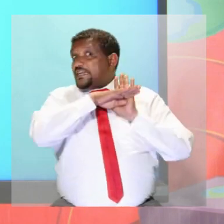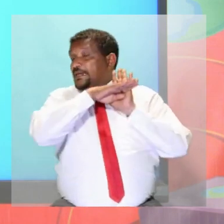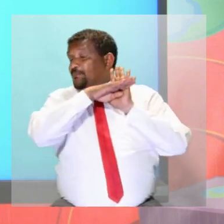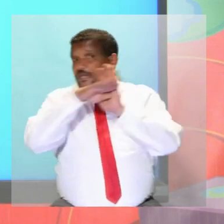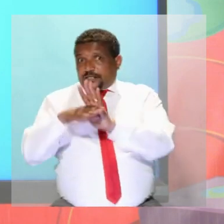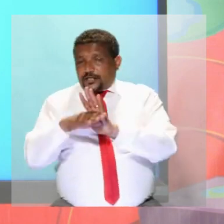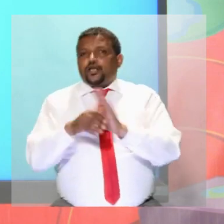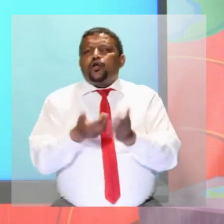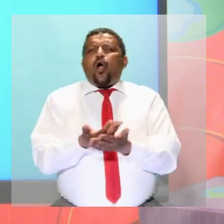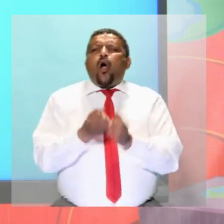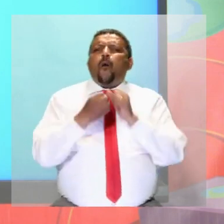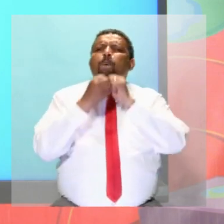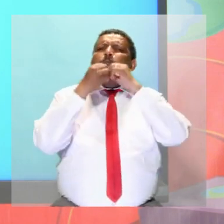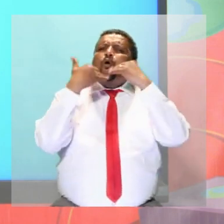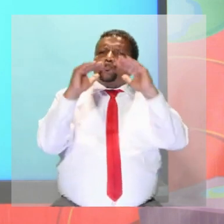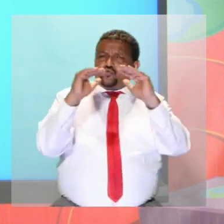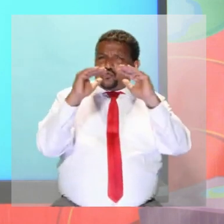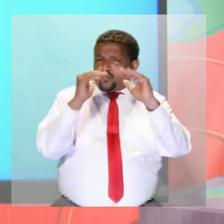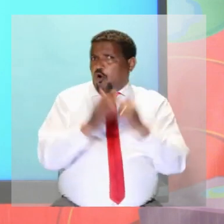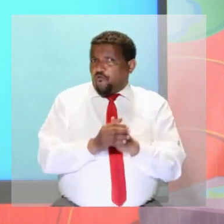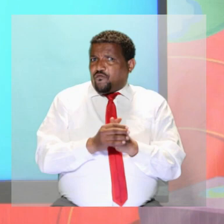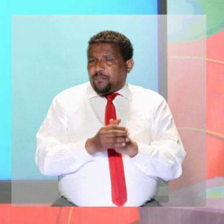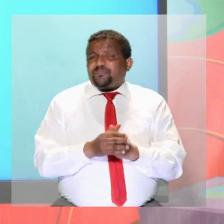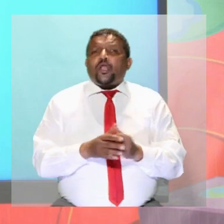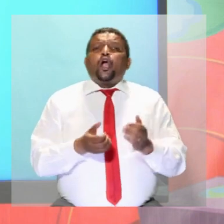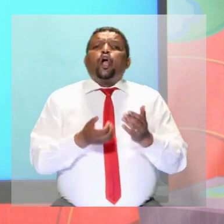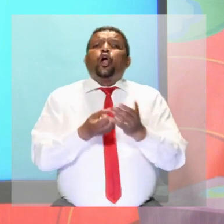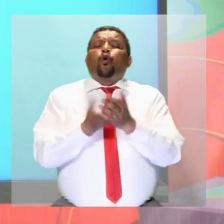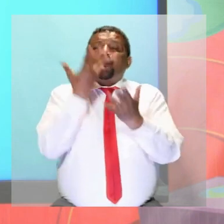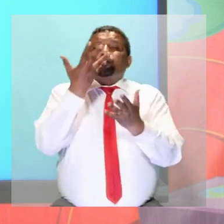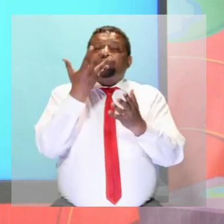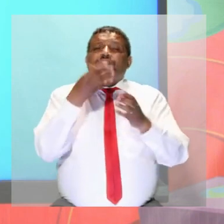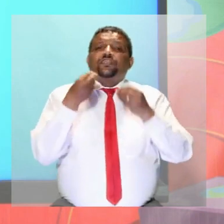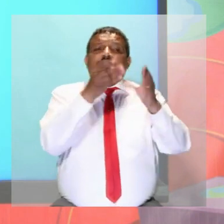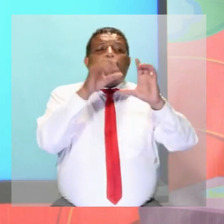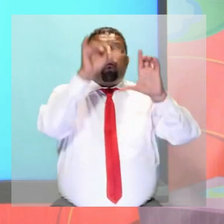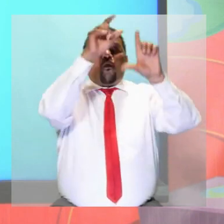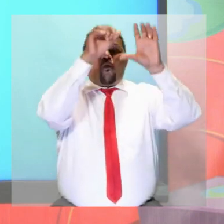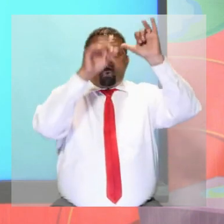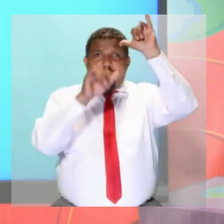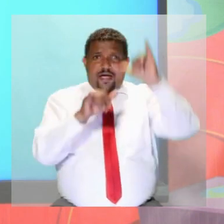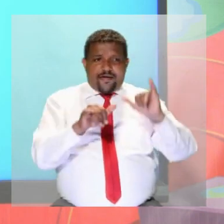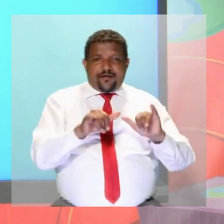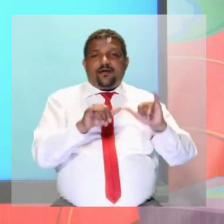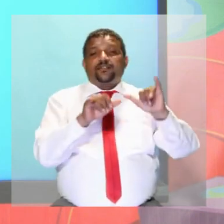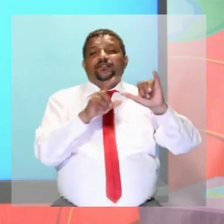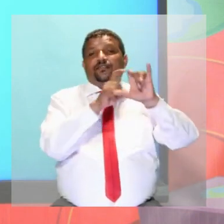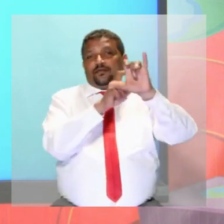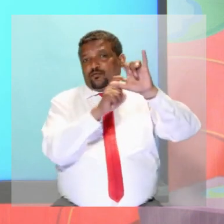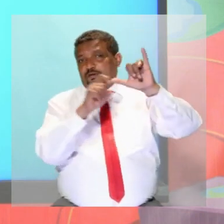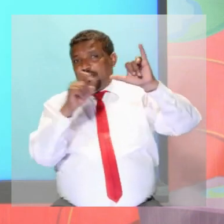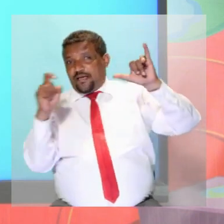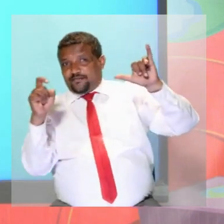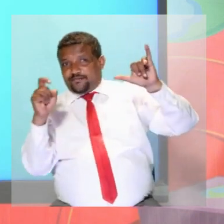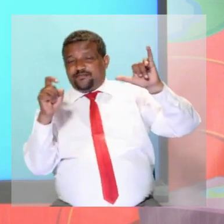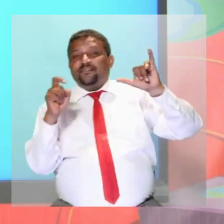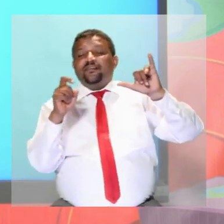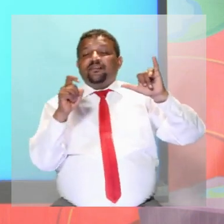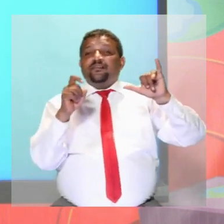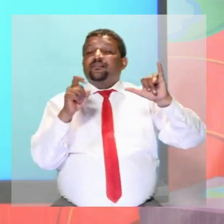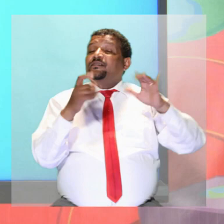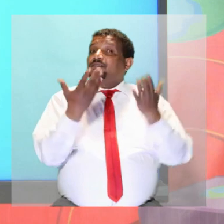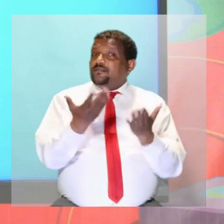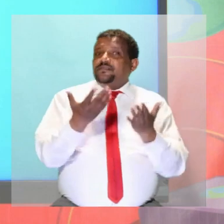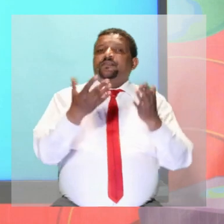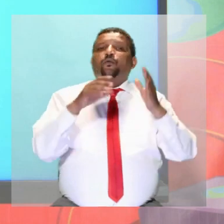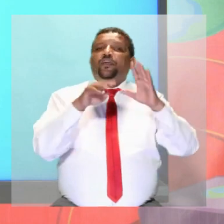the amount of a commodity that is given up in the y-axis and that is gained in the x-axis. So we represented the amount